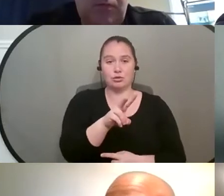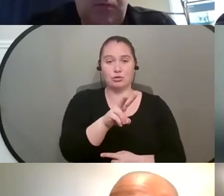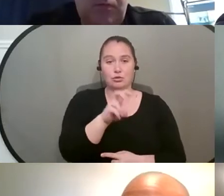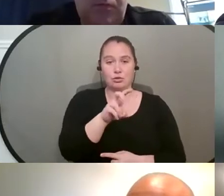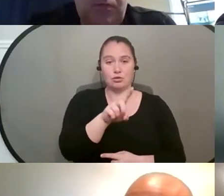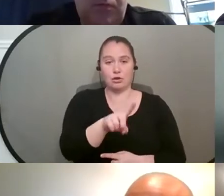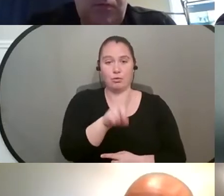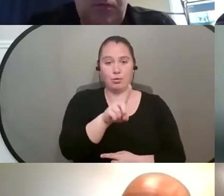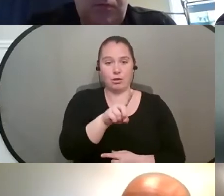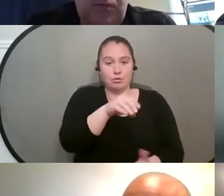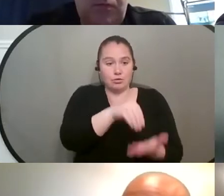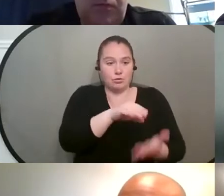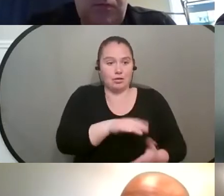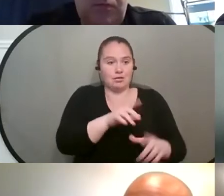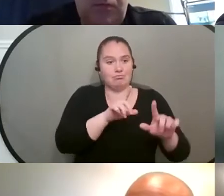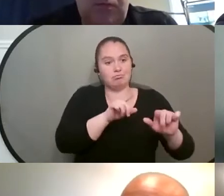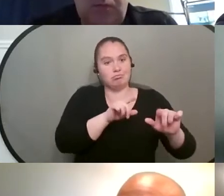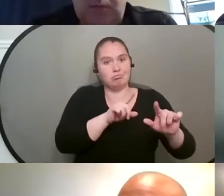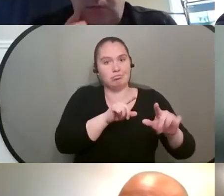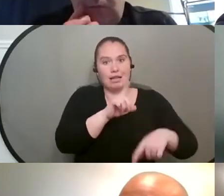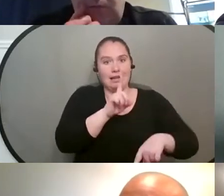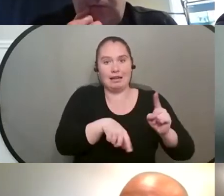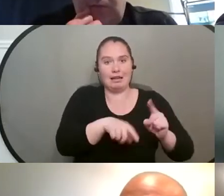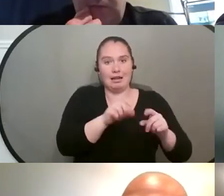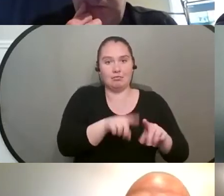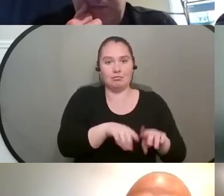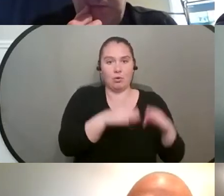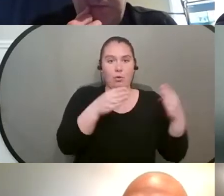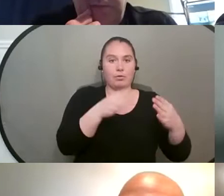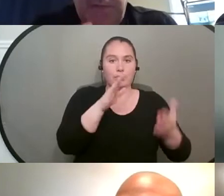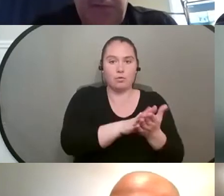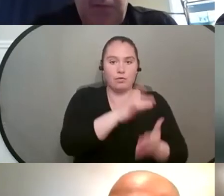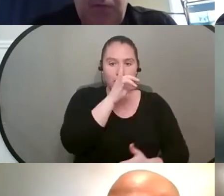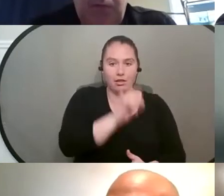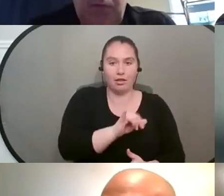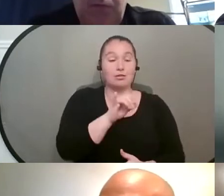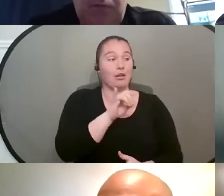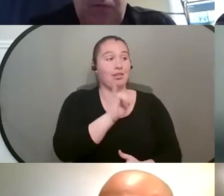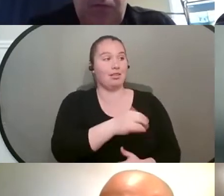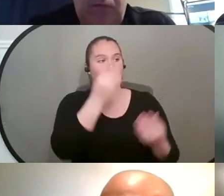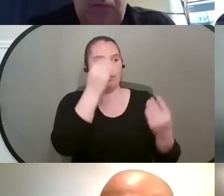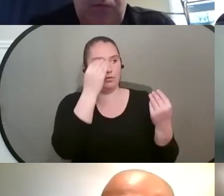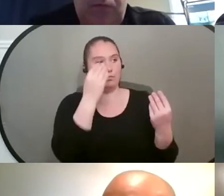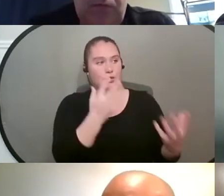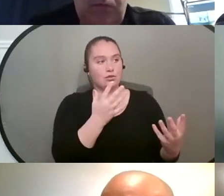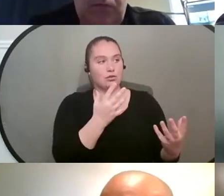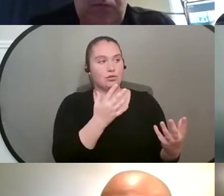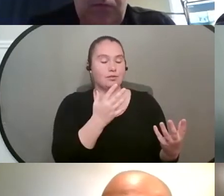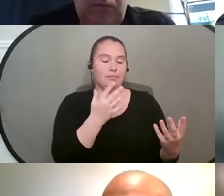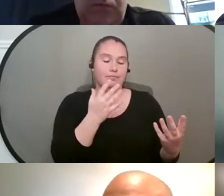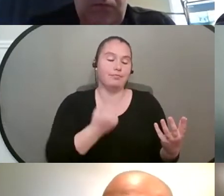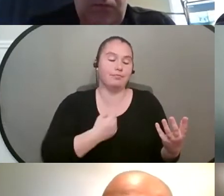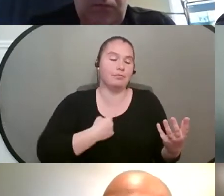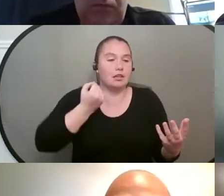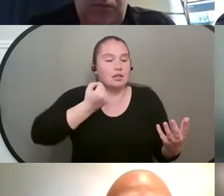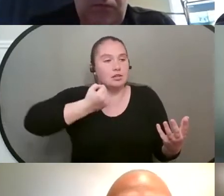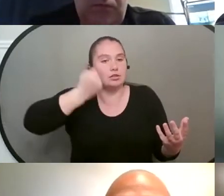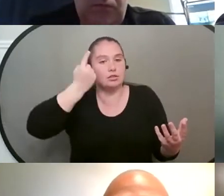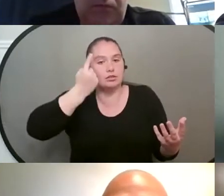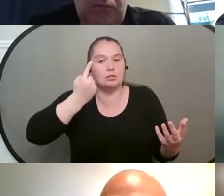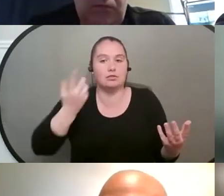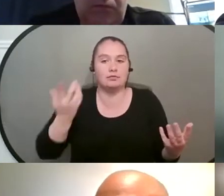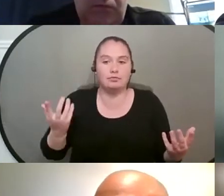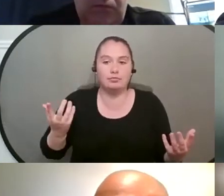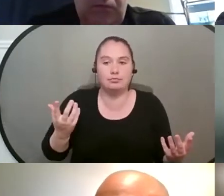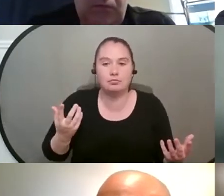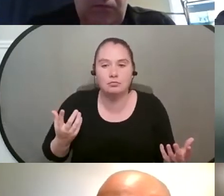in at the probably at the end of that conversation. So that information right there, that does make sense. But yeah, I came in at the